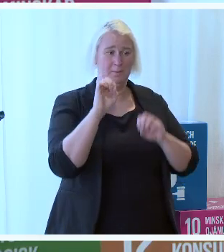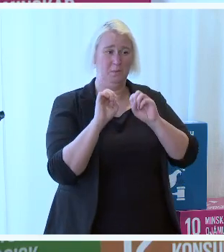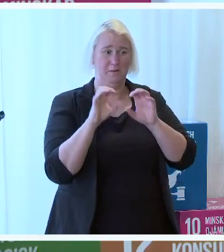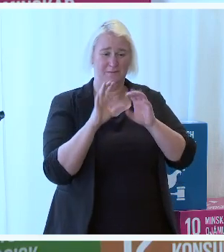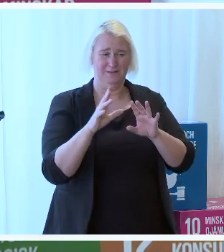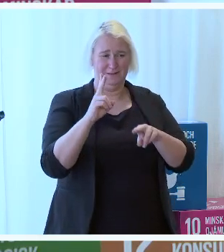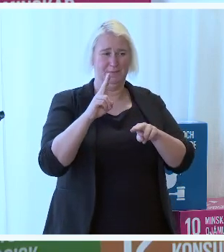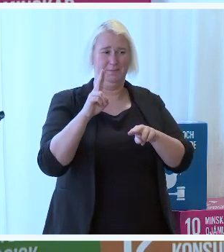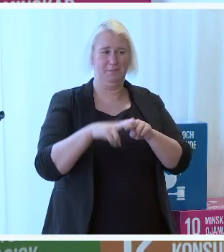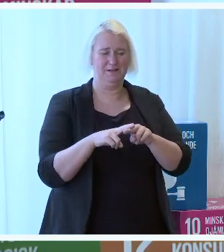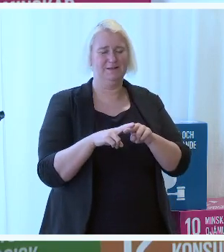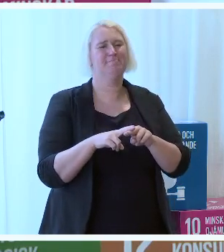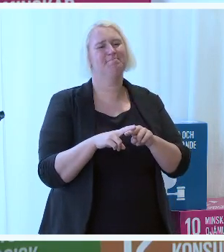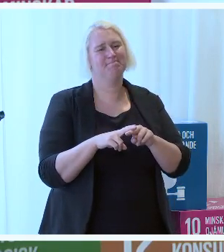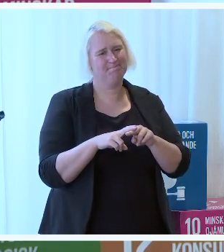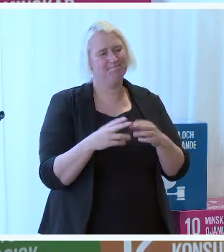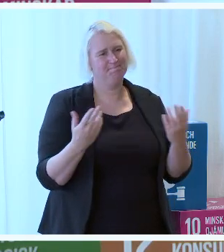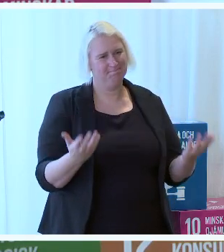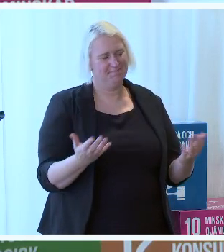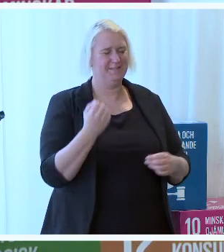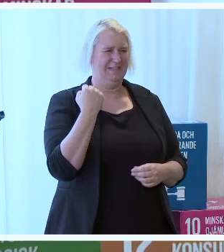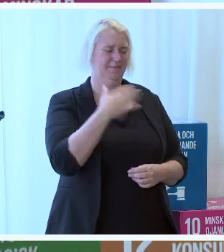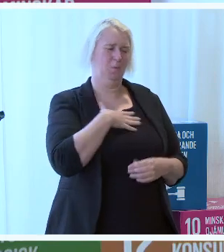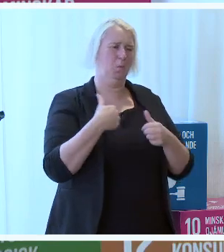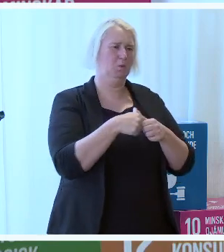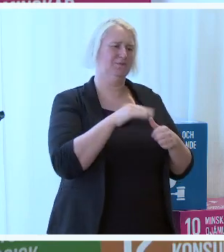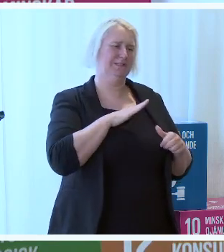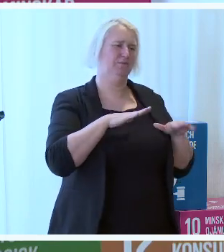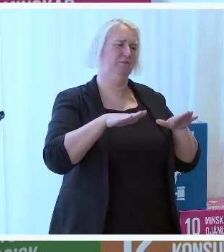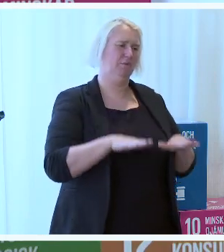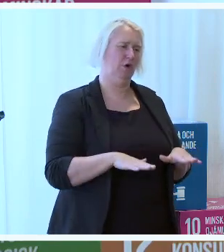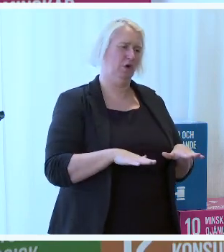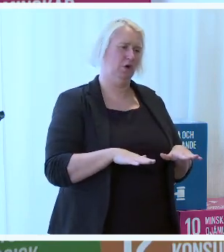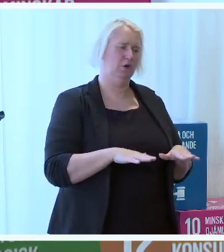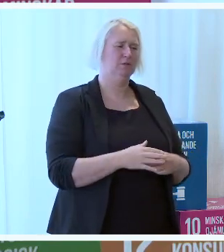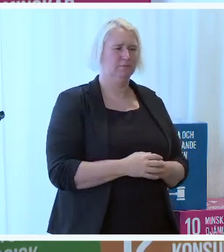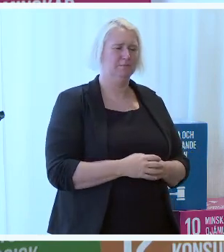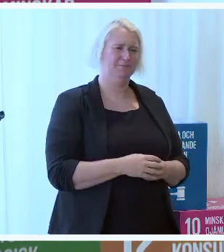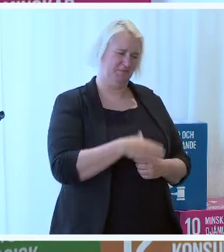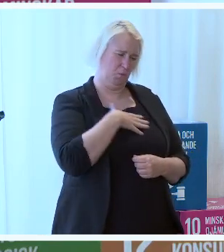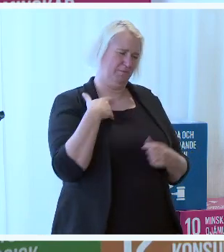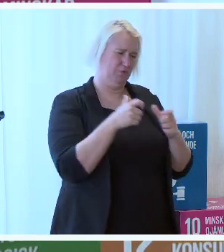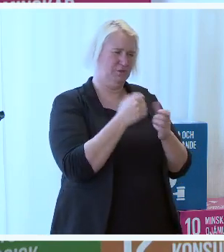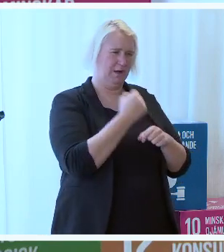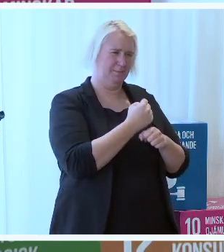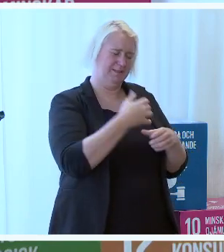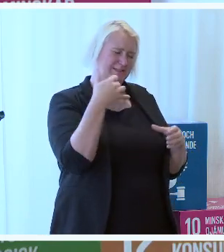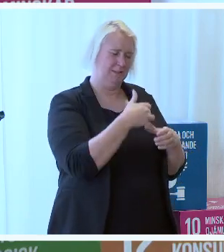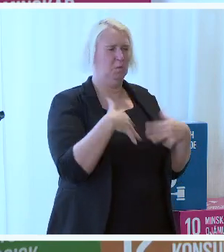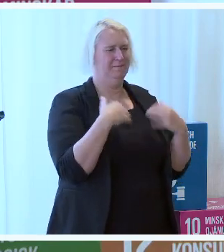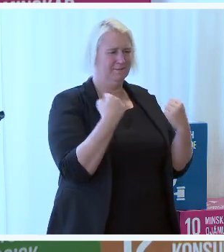was established. So that's a brief introduction about Islamic Relief. Thank you. You're